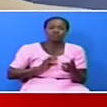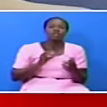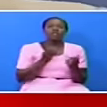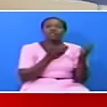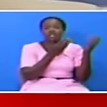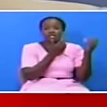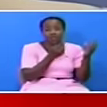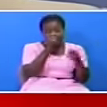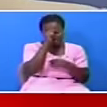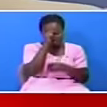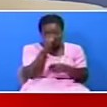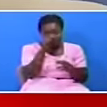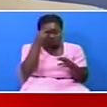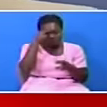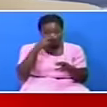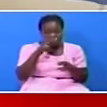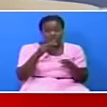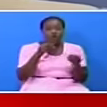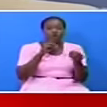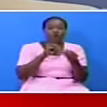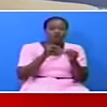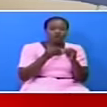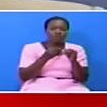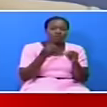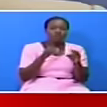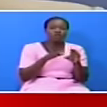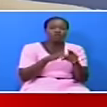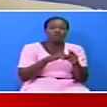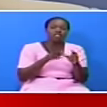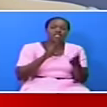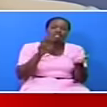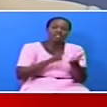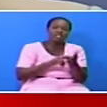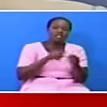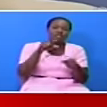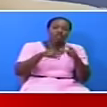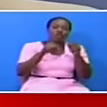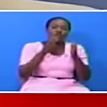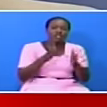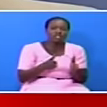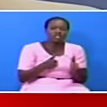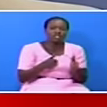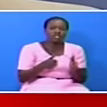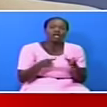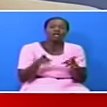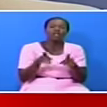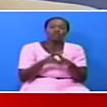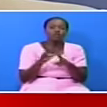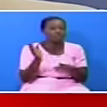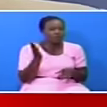respect to the polling centres or the number of registered voters per polling centre. And for that reason, the